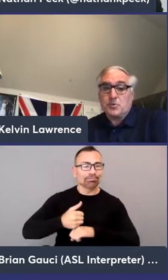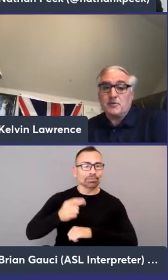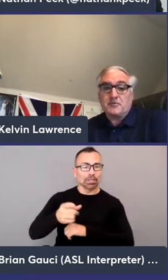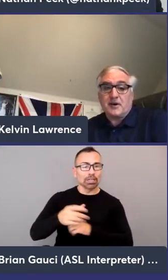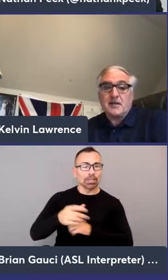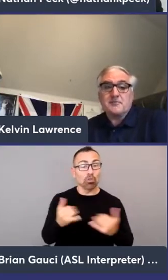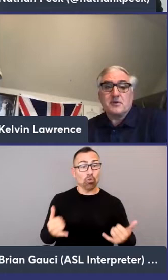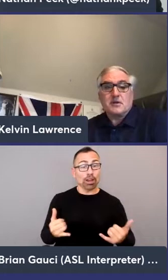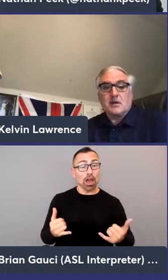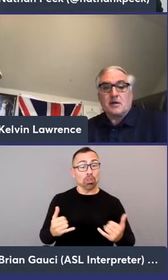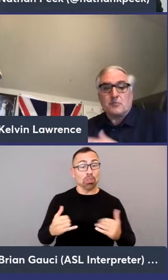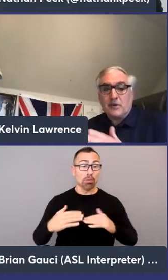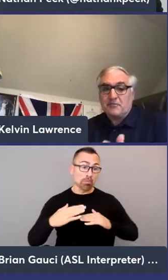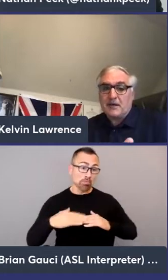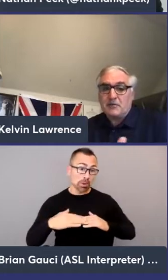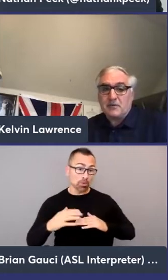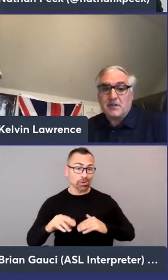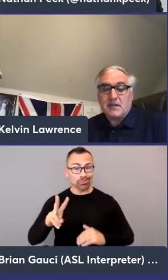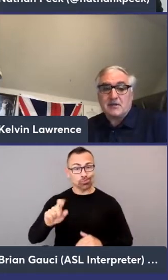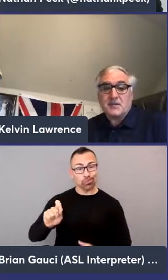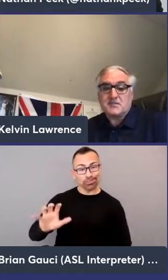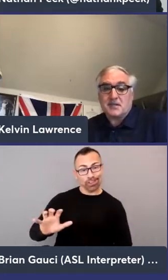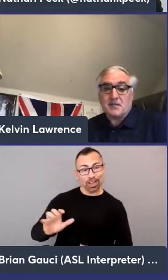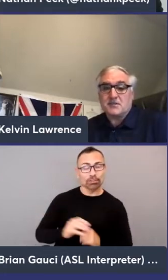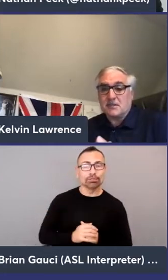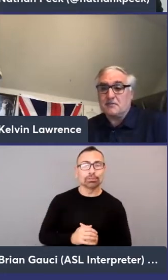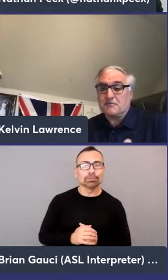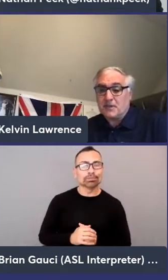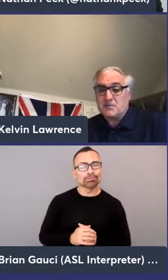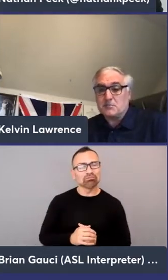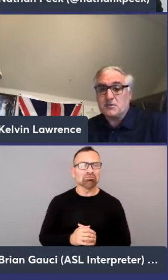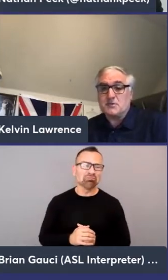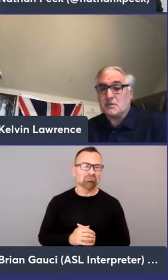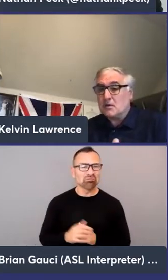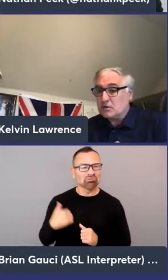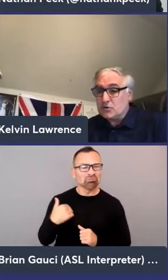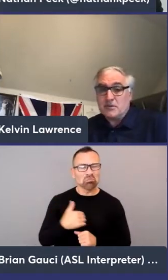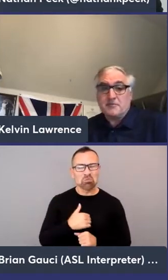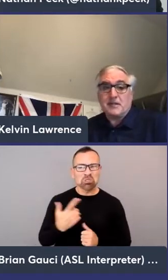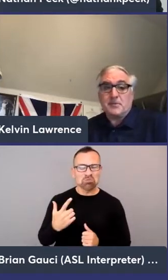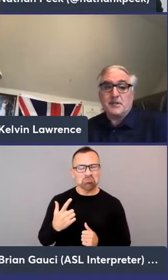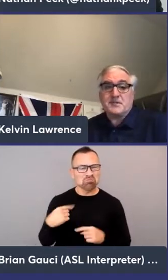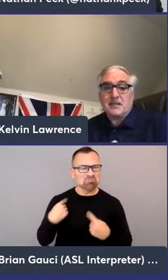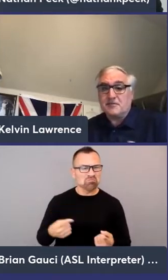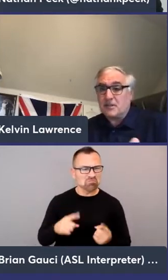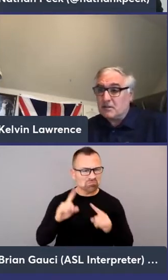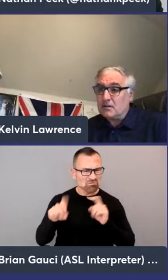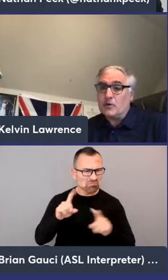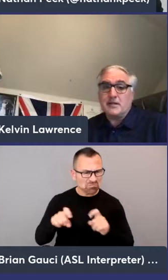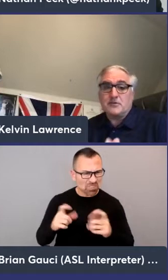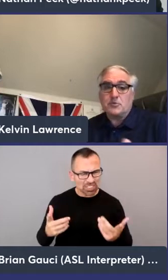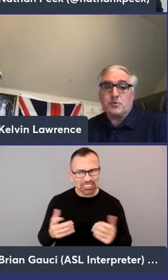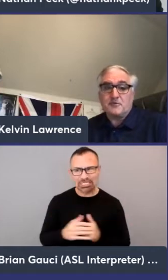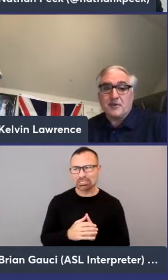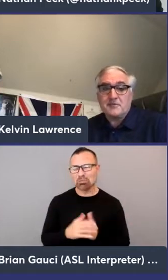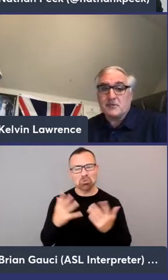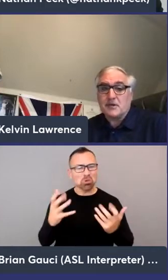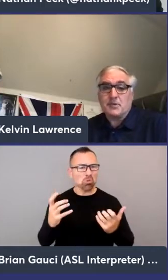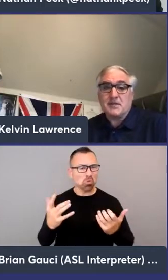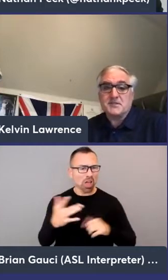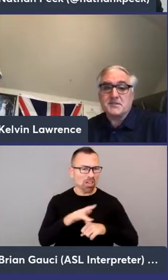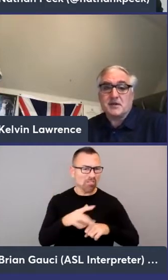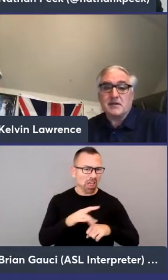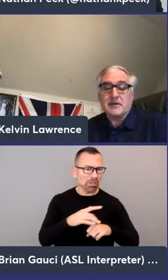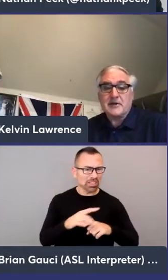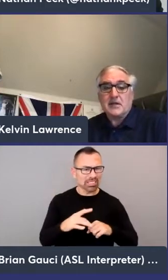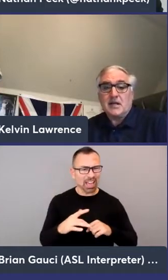as 2.5. We found that in our testing to give customers good availability, even at the low end, 2.5 is a great